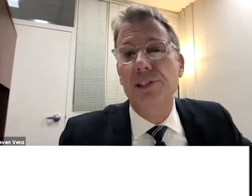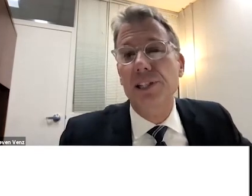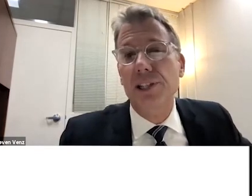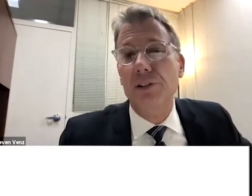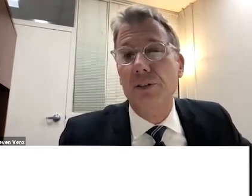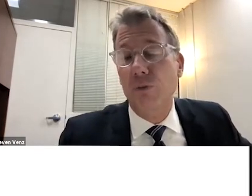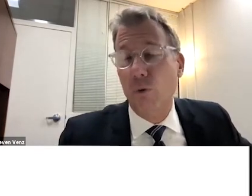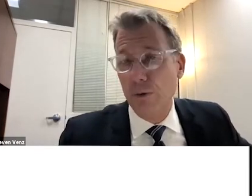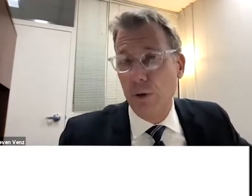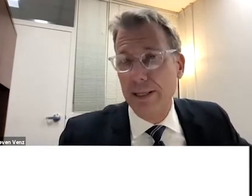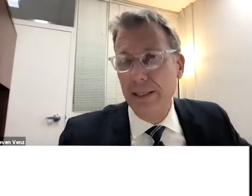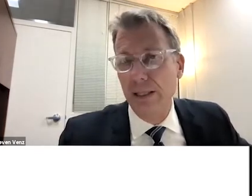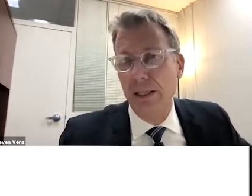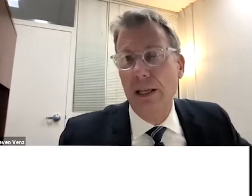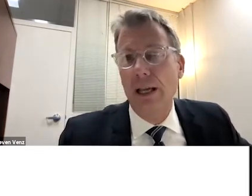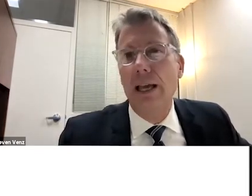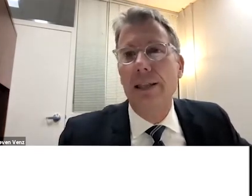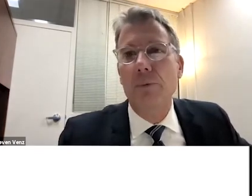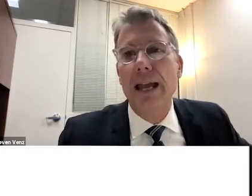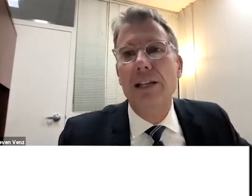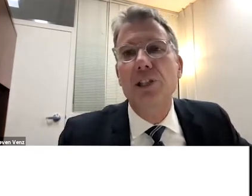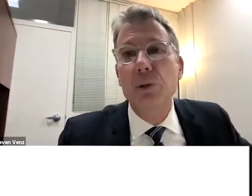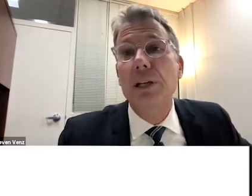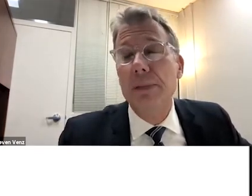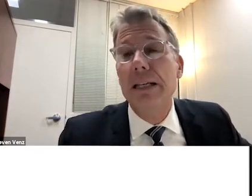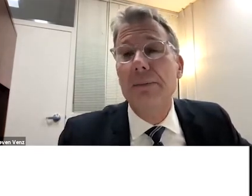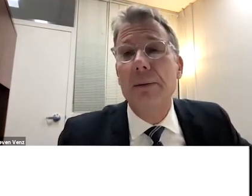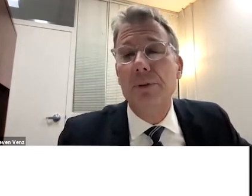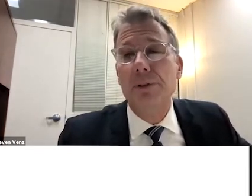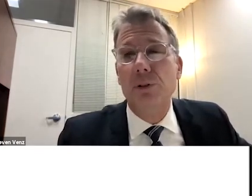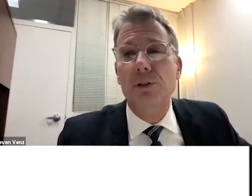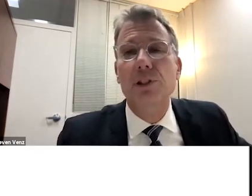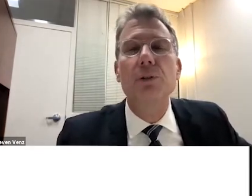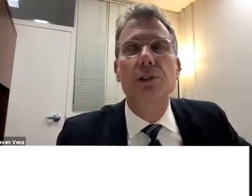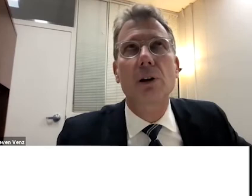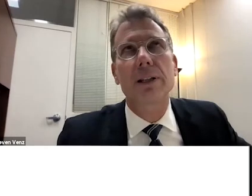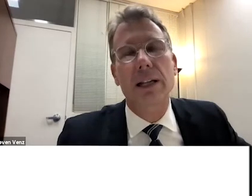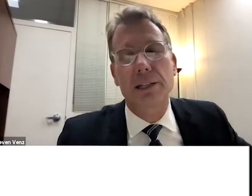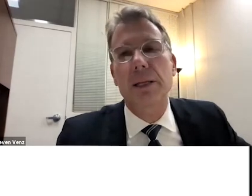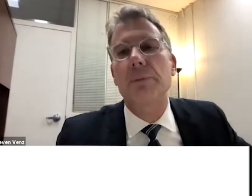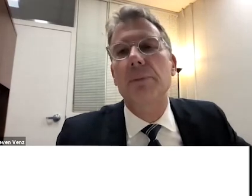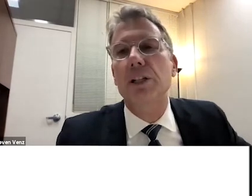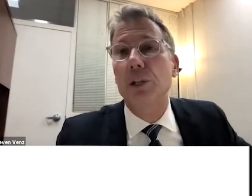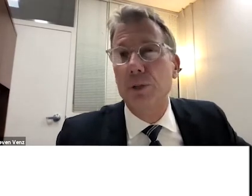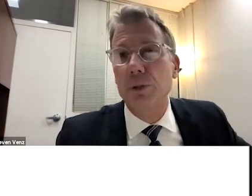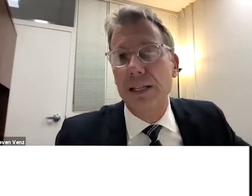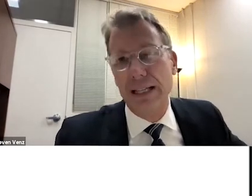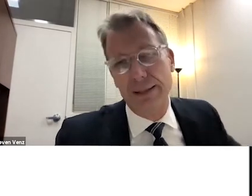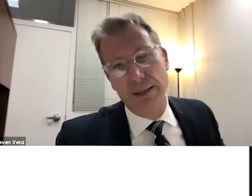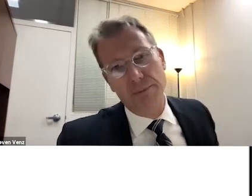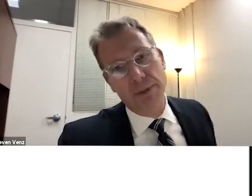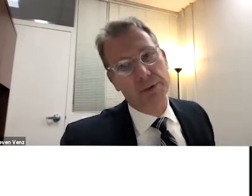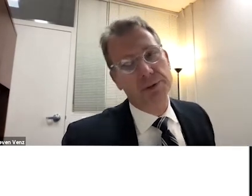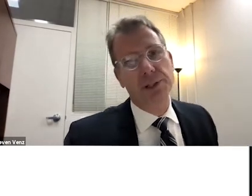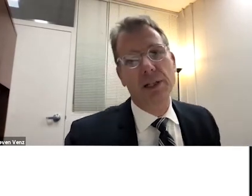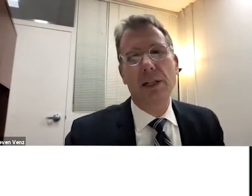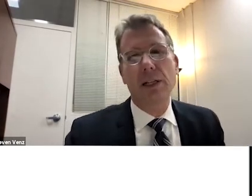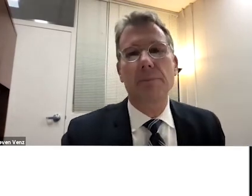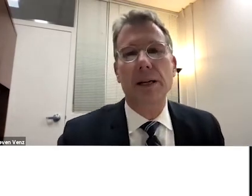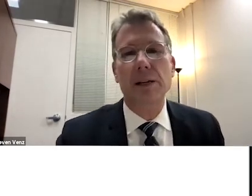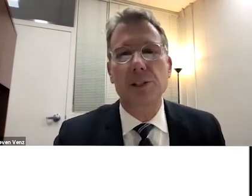to the 641. And then we had 2 committee members, or 2, sorry, not committee, but community